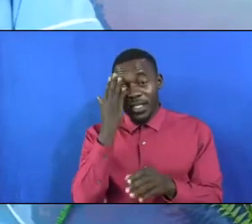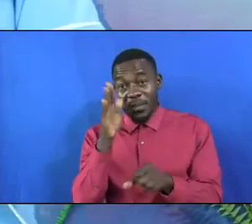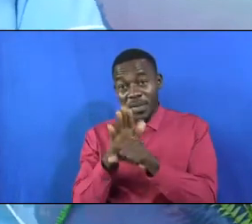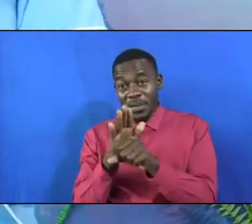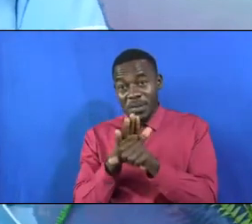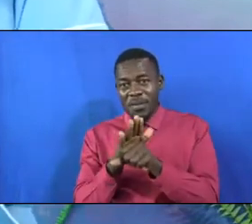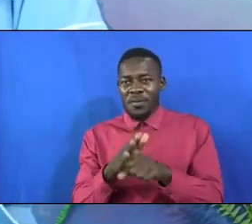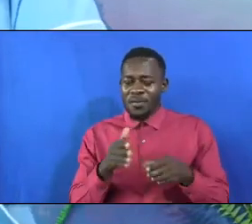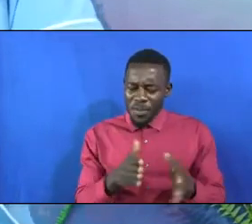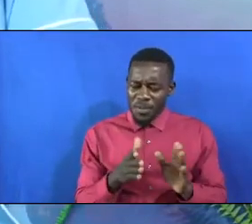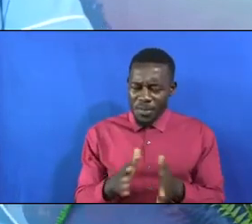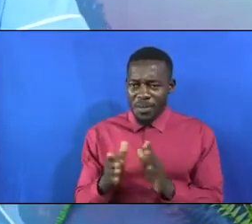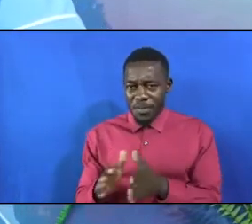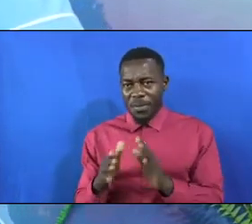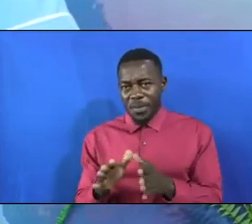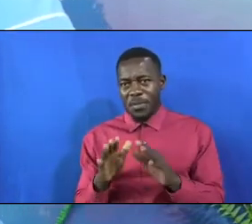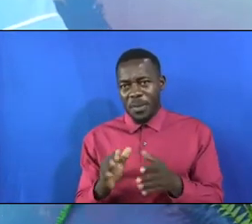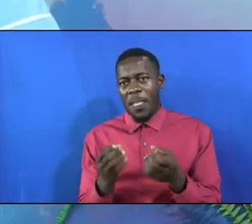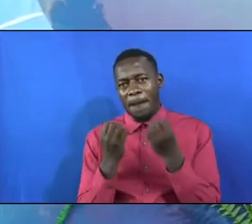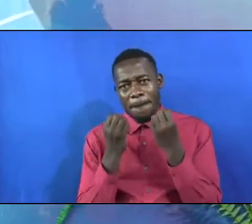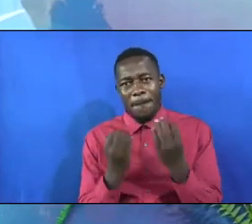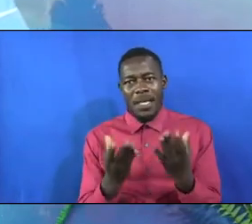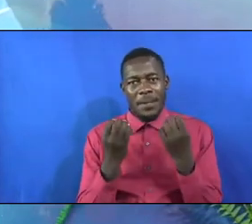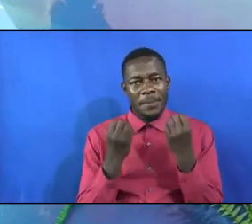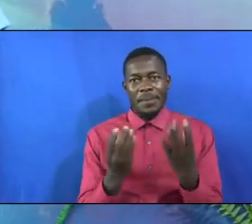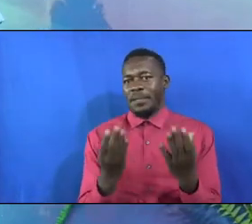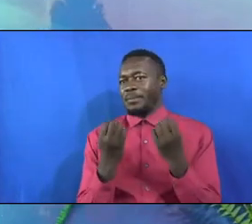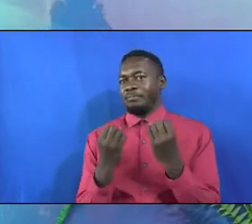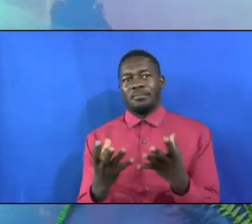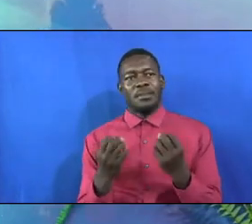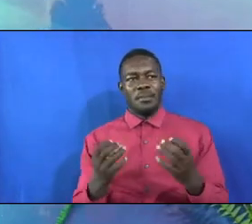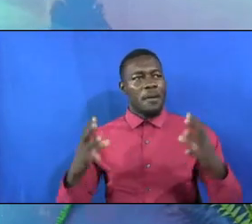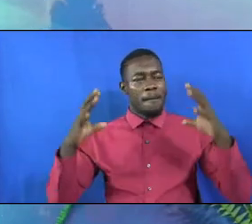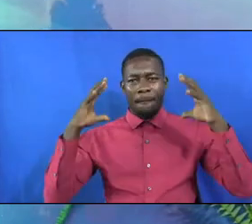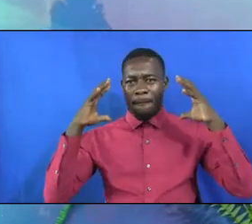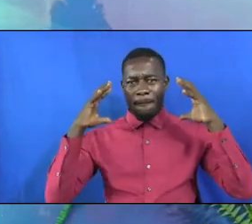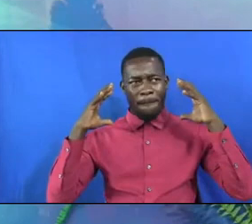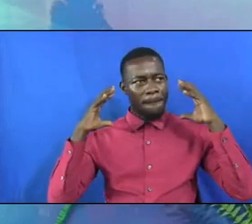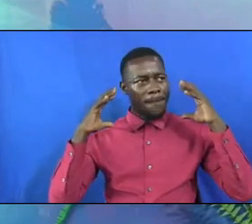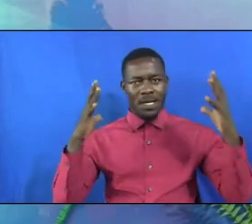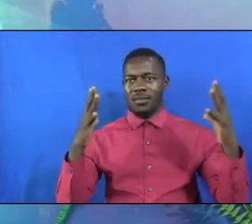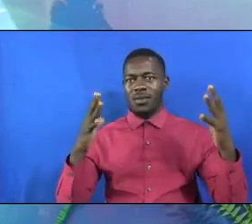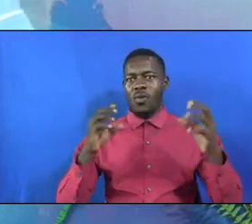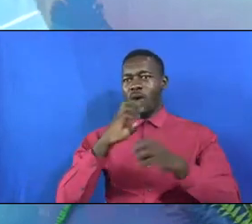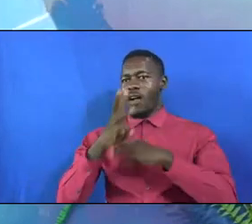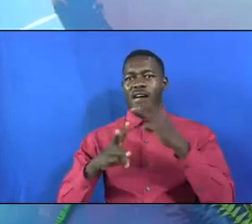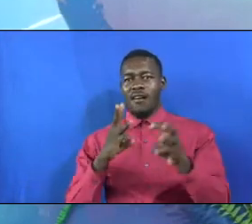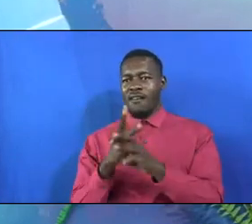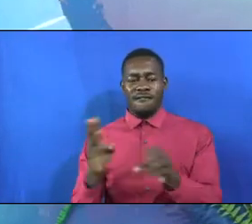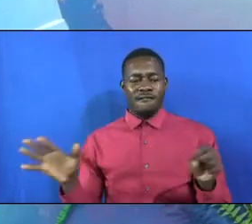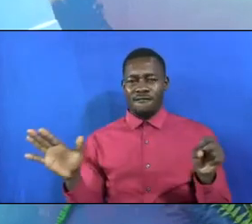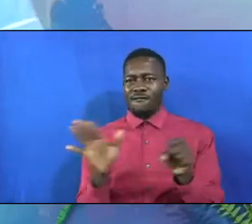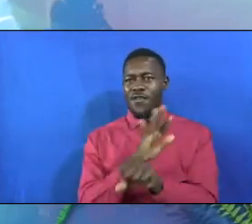greatly, increased in numbers, and became so numerous that the land was filled with them.